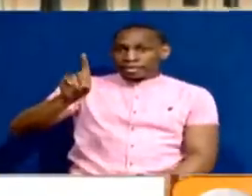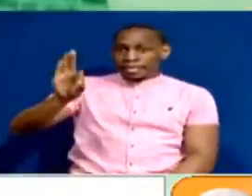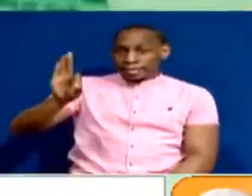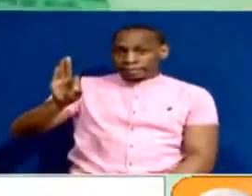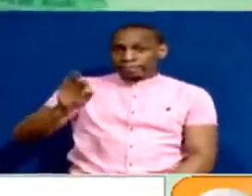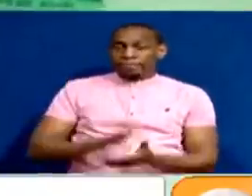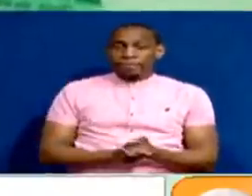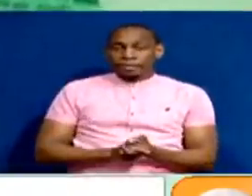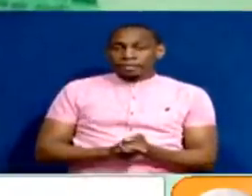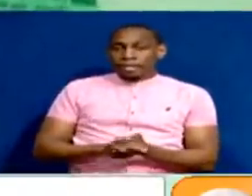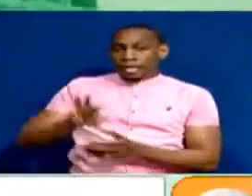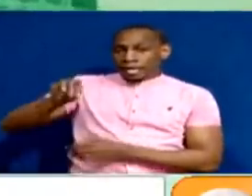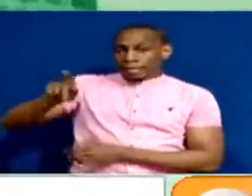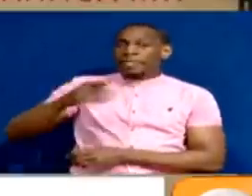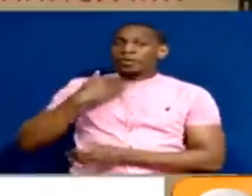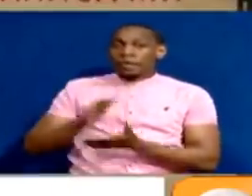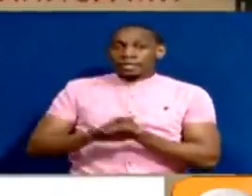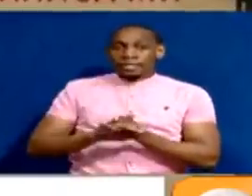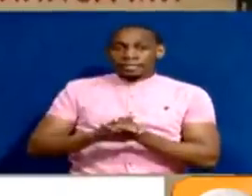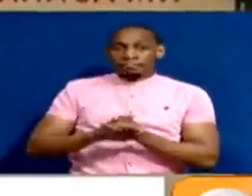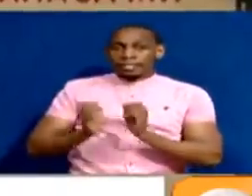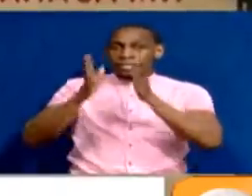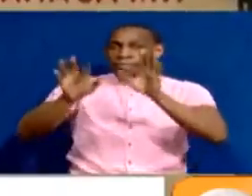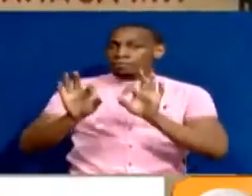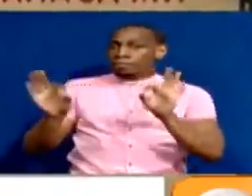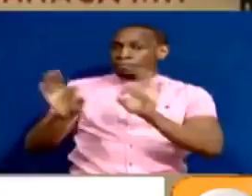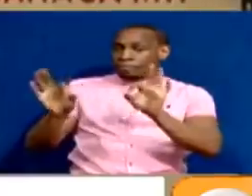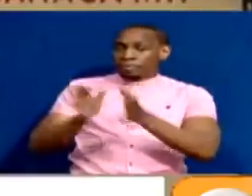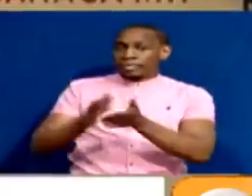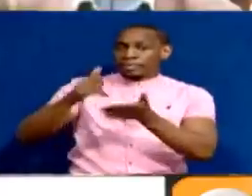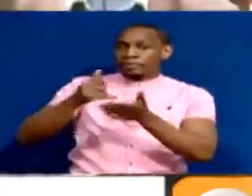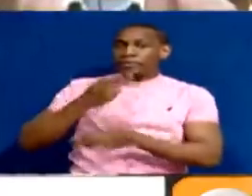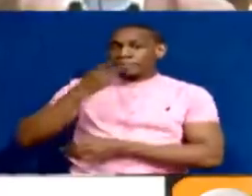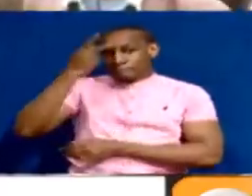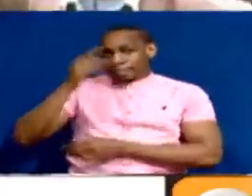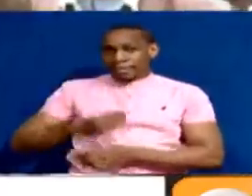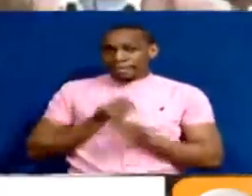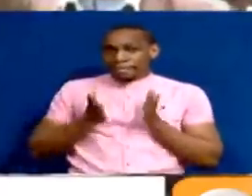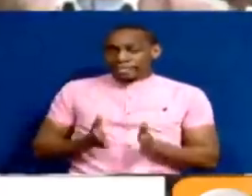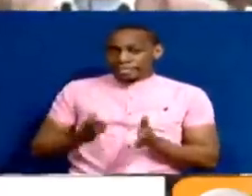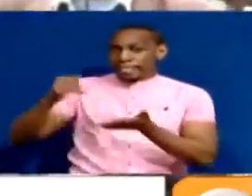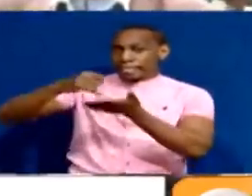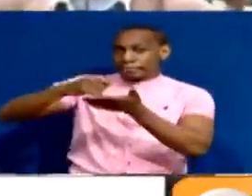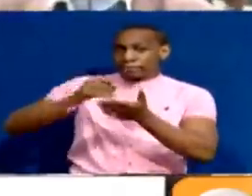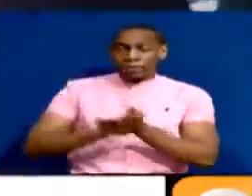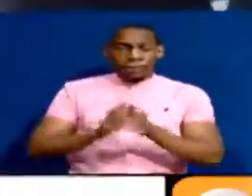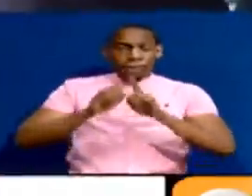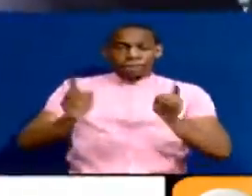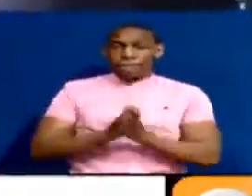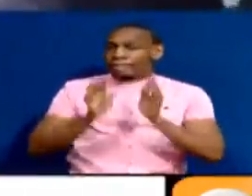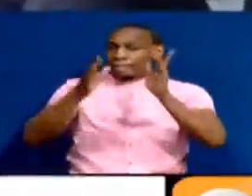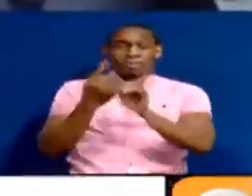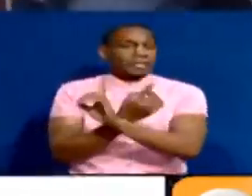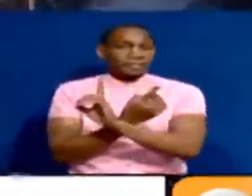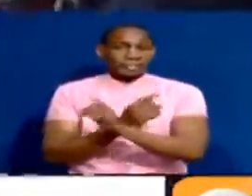Development Fund. He wanted an elaborate ceremony, complete with a few parents and other guests present. But that was